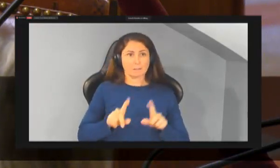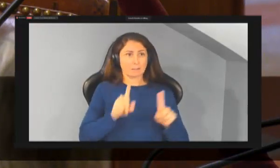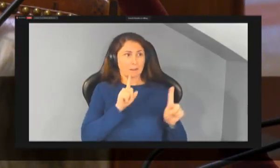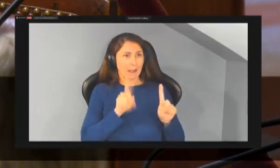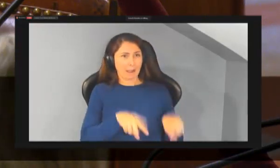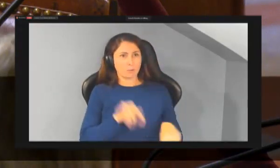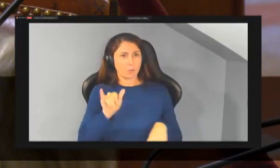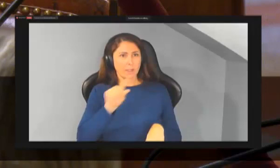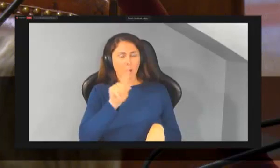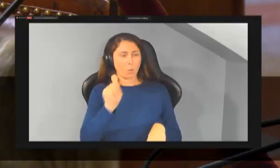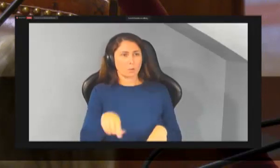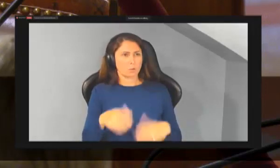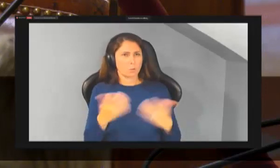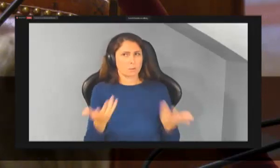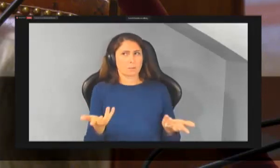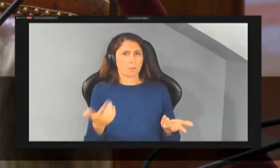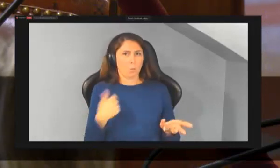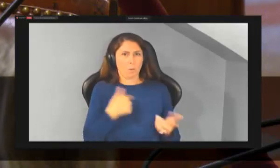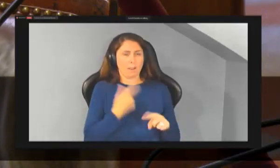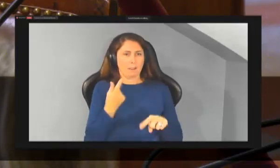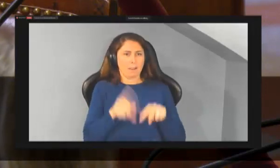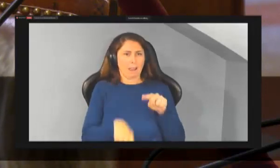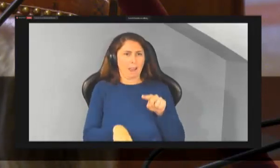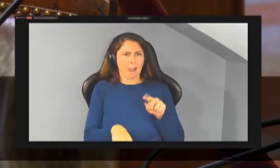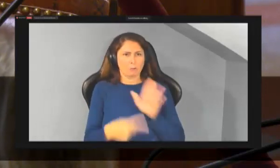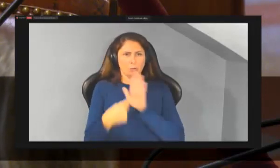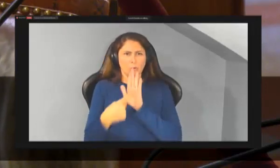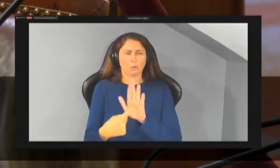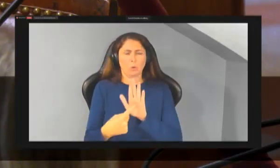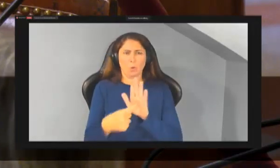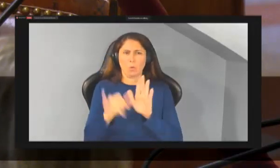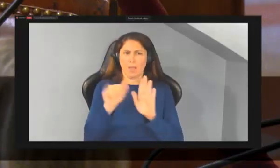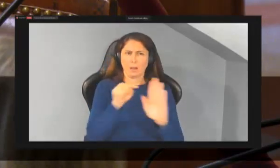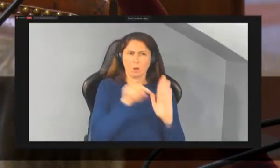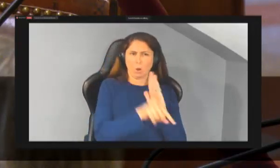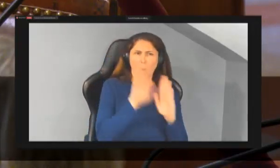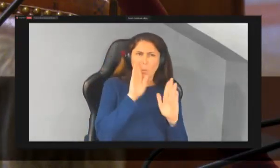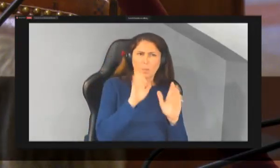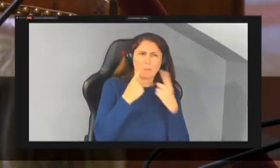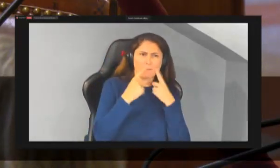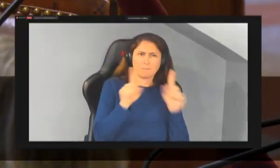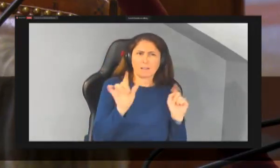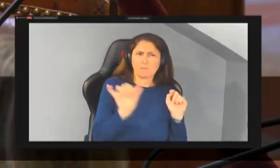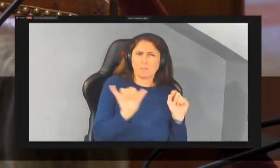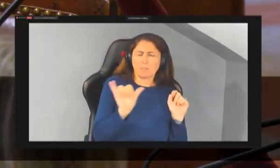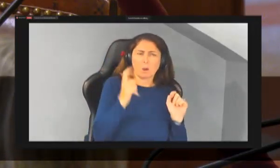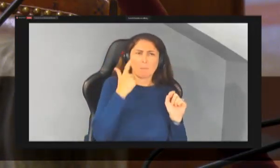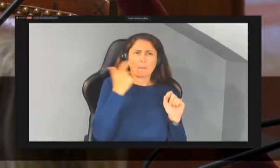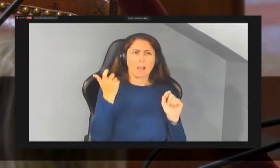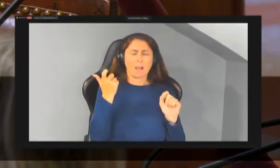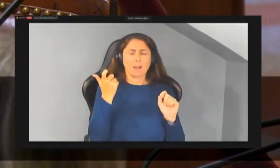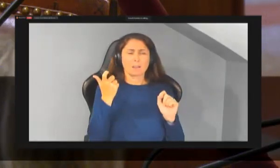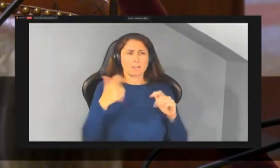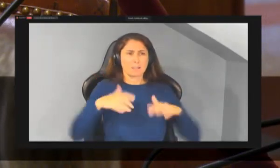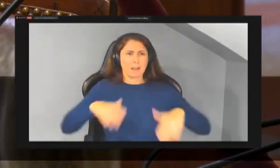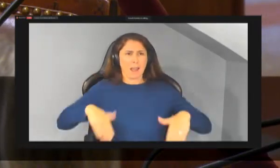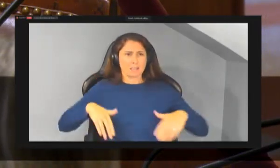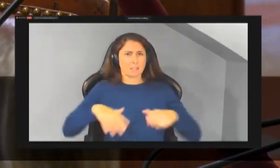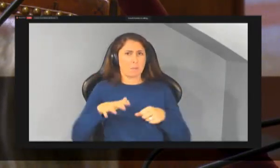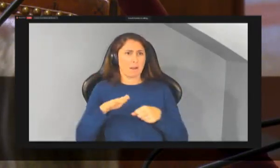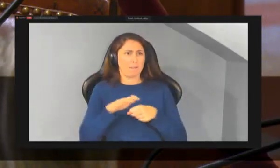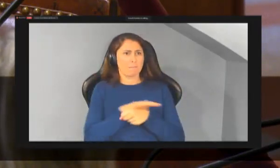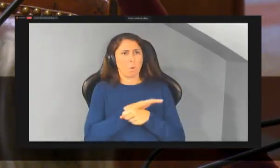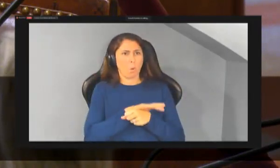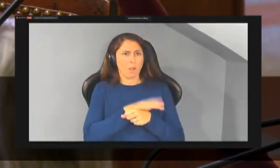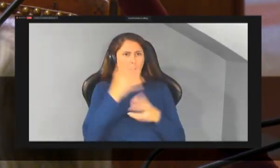because we can't show you that a call would be effective either, because it hasn't been a fully kind of like thought out